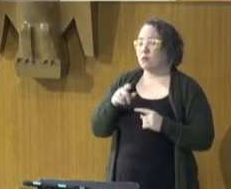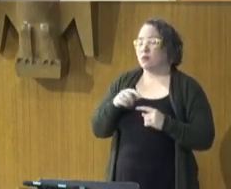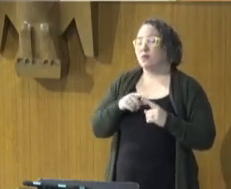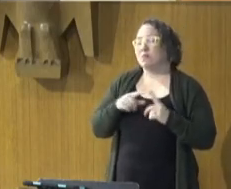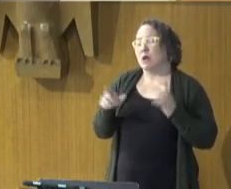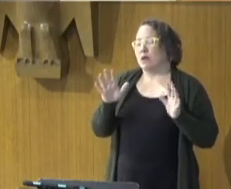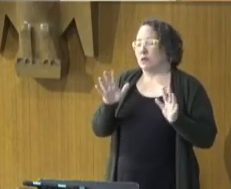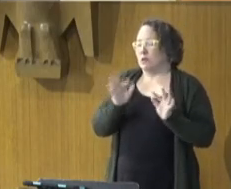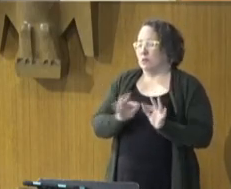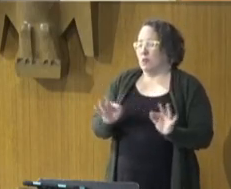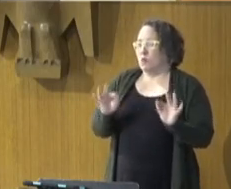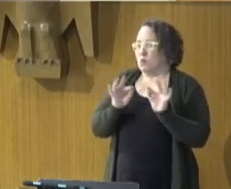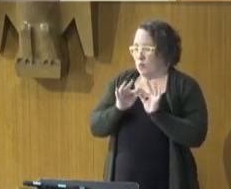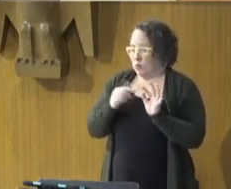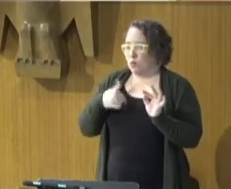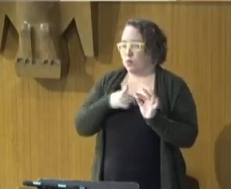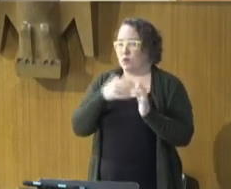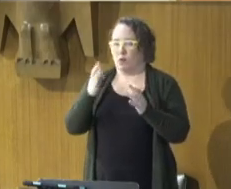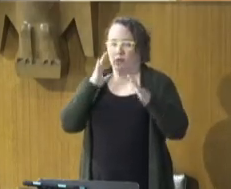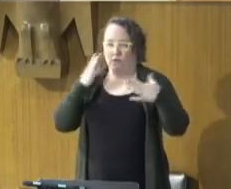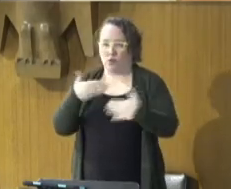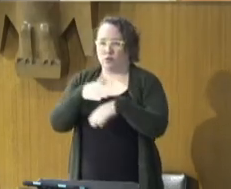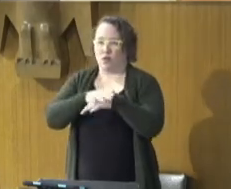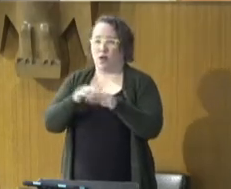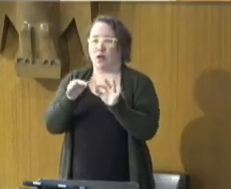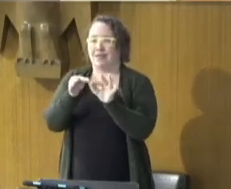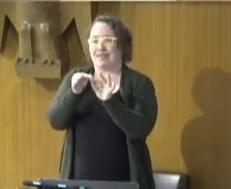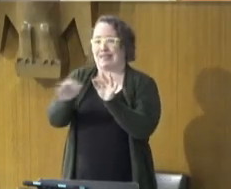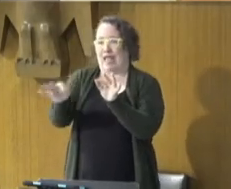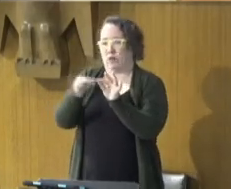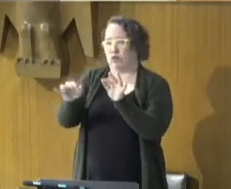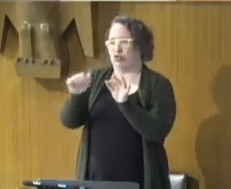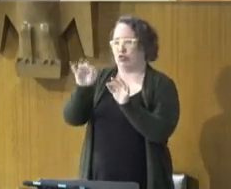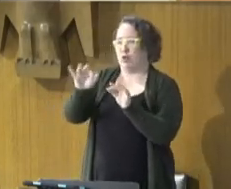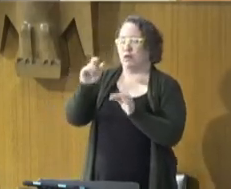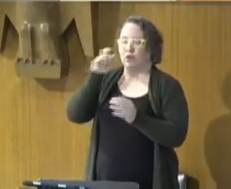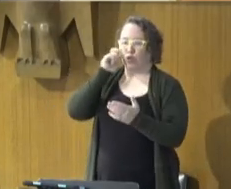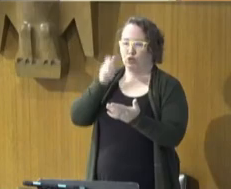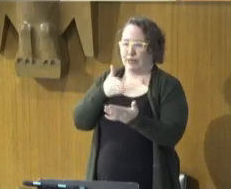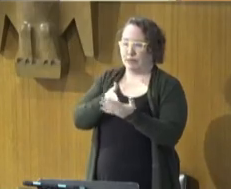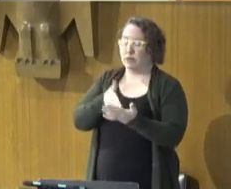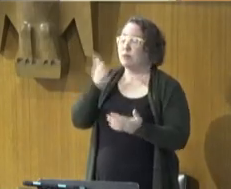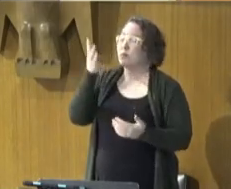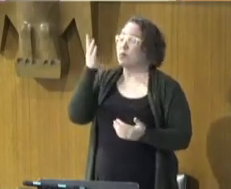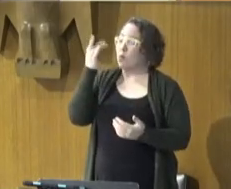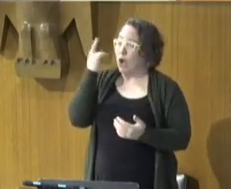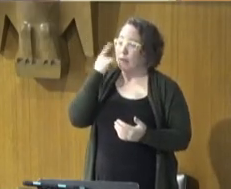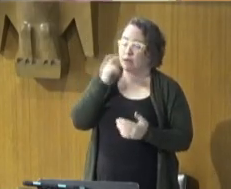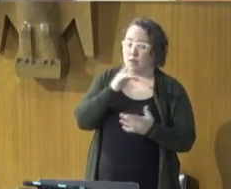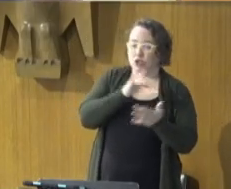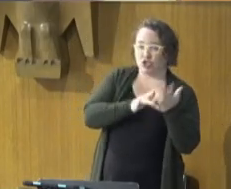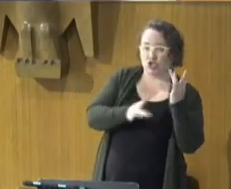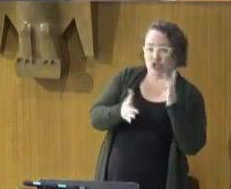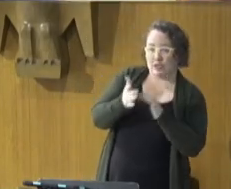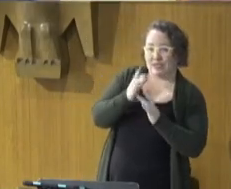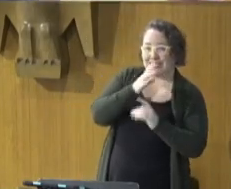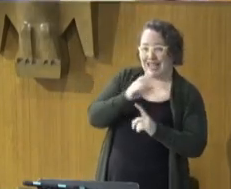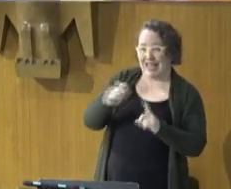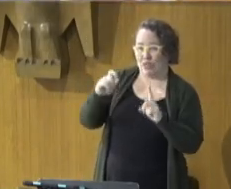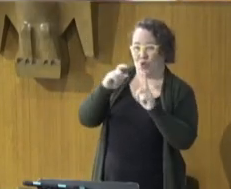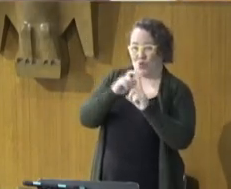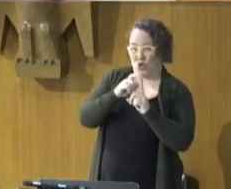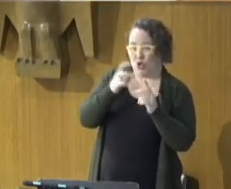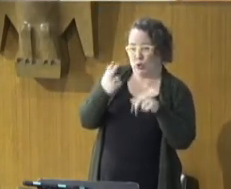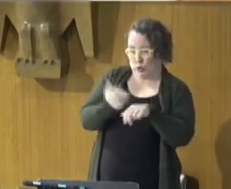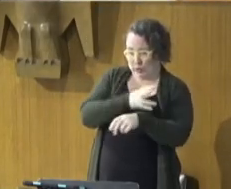though, is the particular language of the racism because the words that Jesus and this woman use in this passage